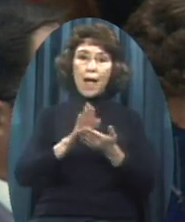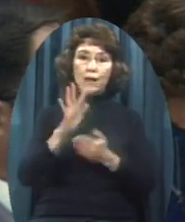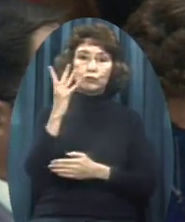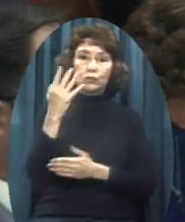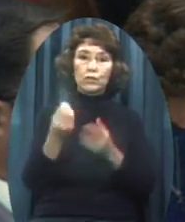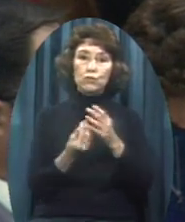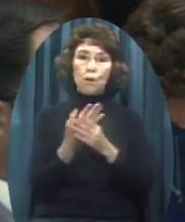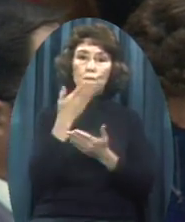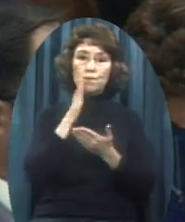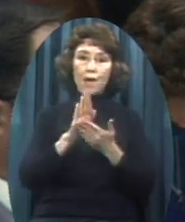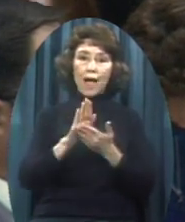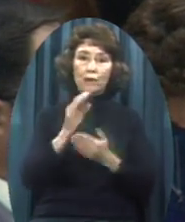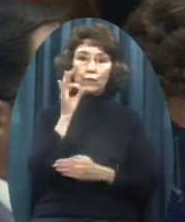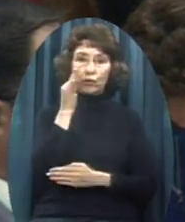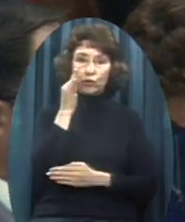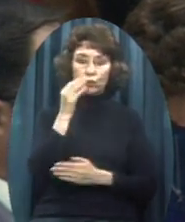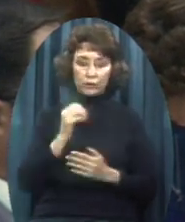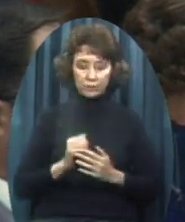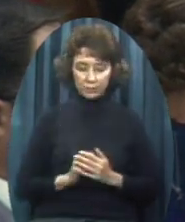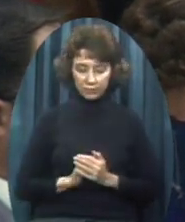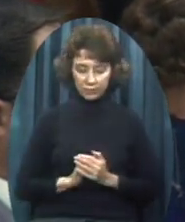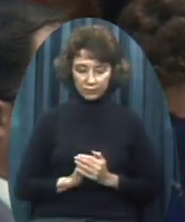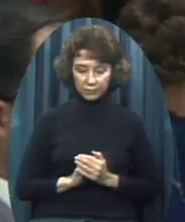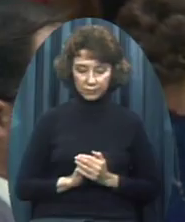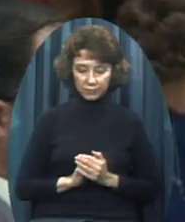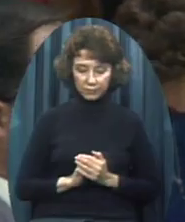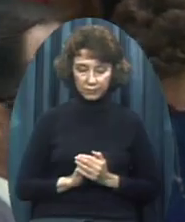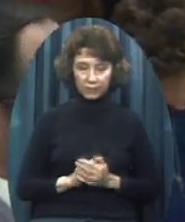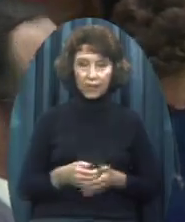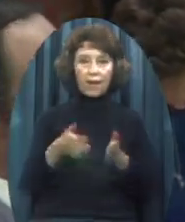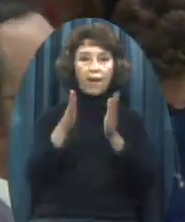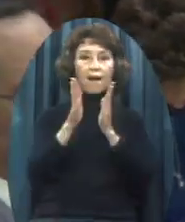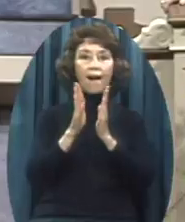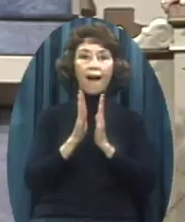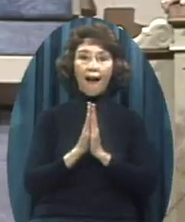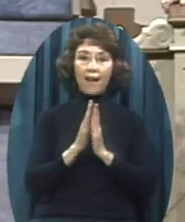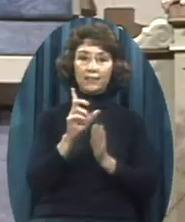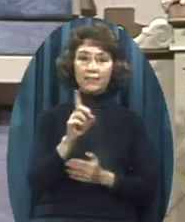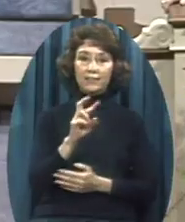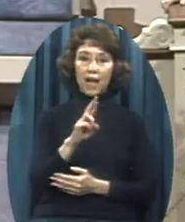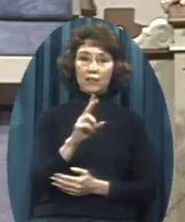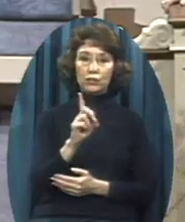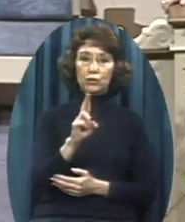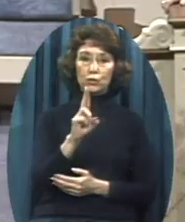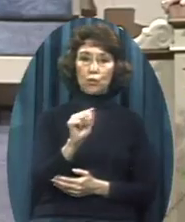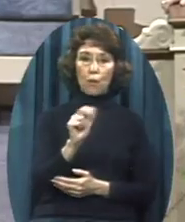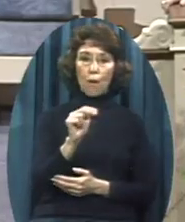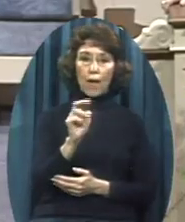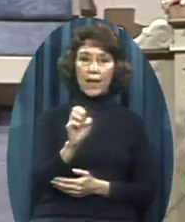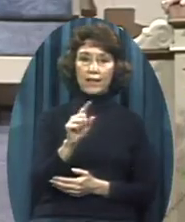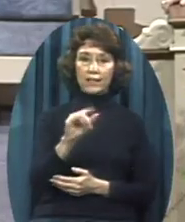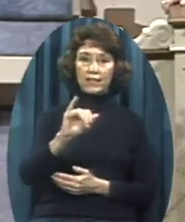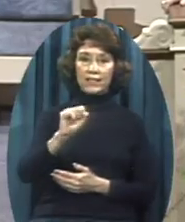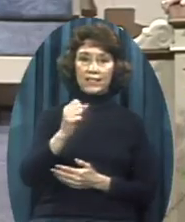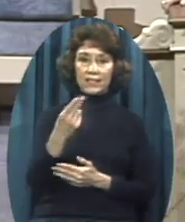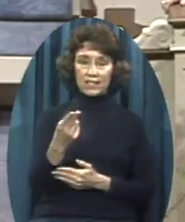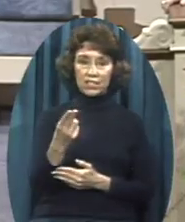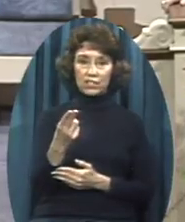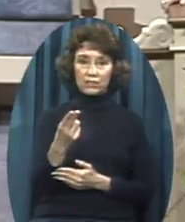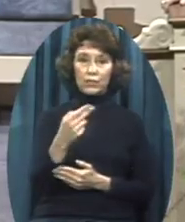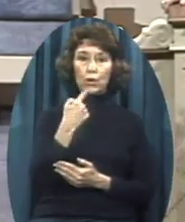fruit. I'm going to ask Dr. Dwayne Gish of the Institute for Creation Research in San